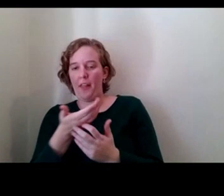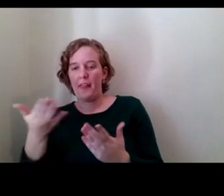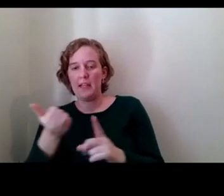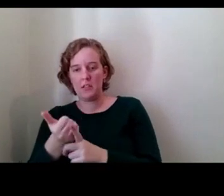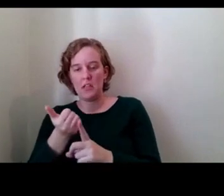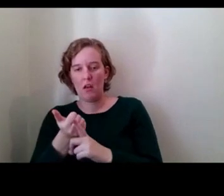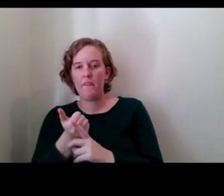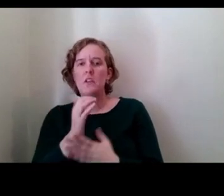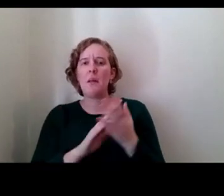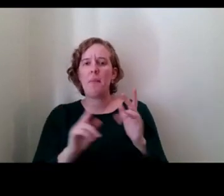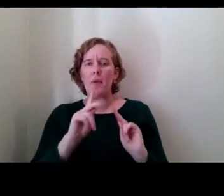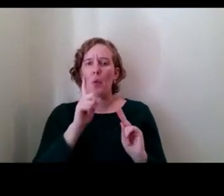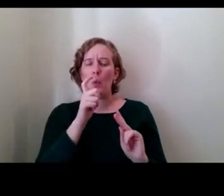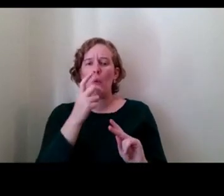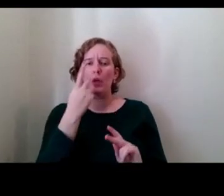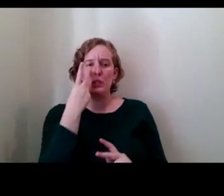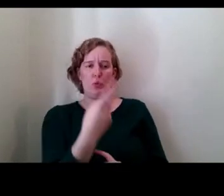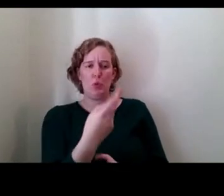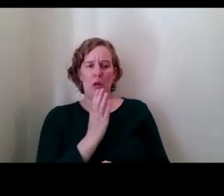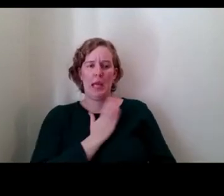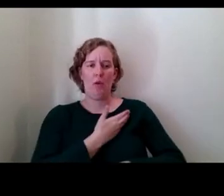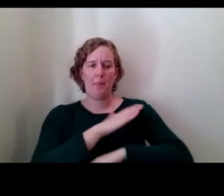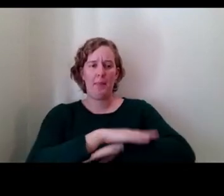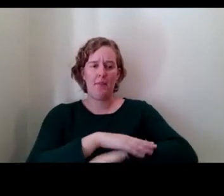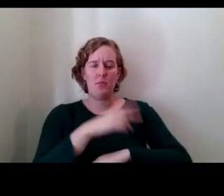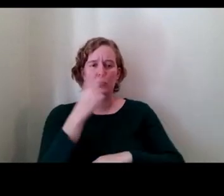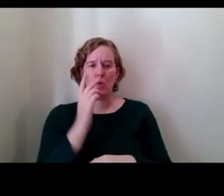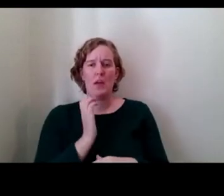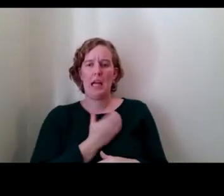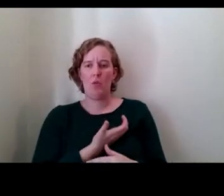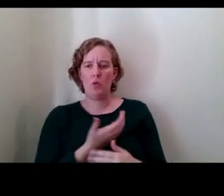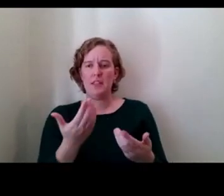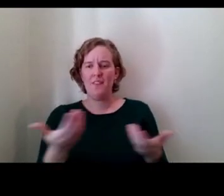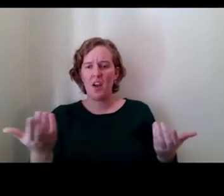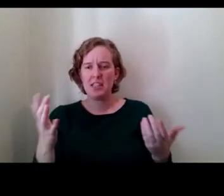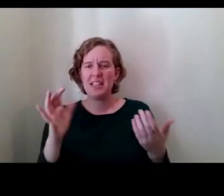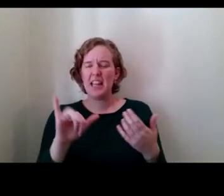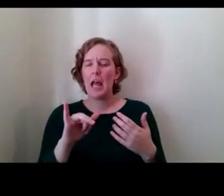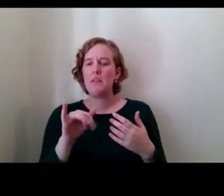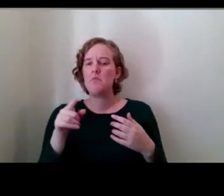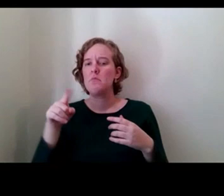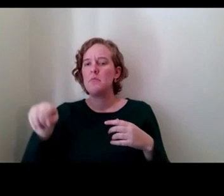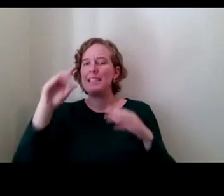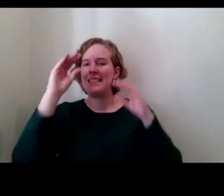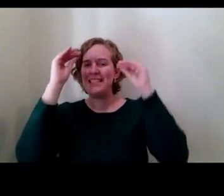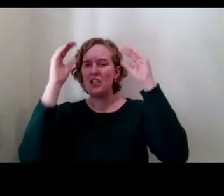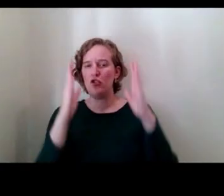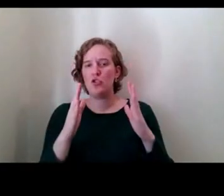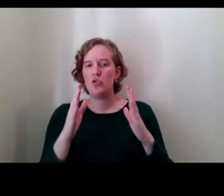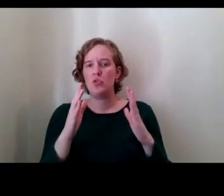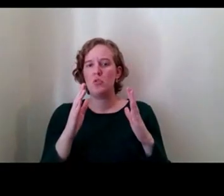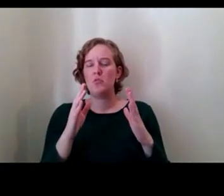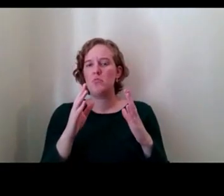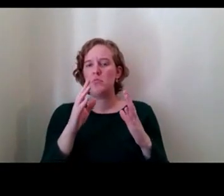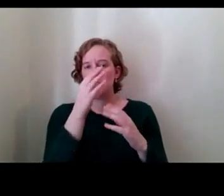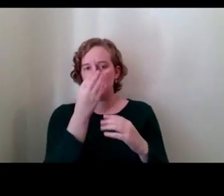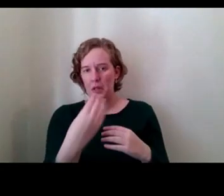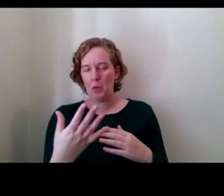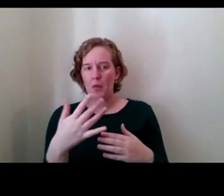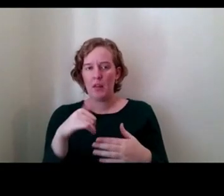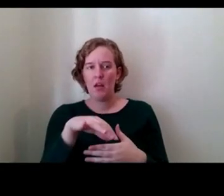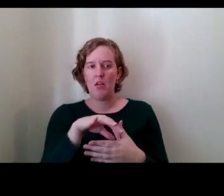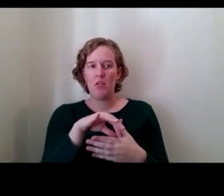that saw our devices and our platform were teachers. And to put this in context, this was before the